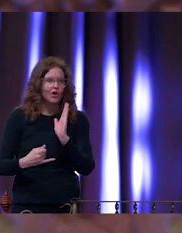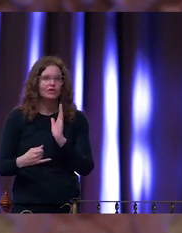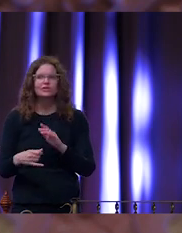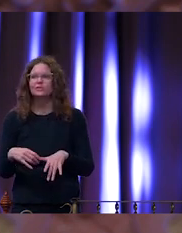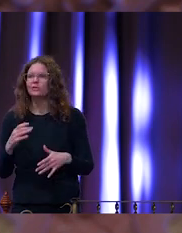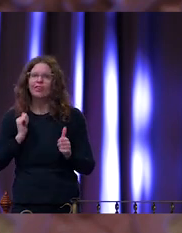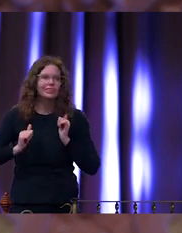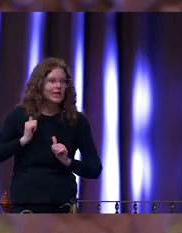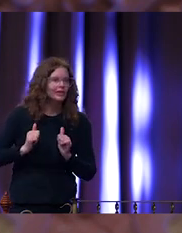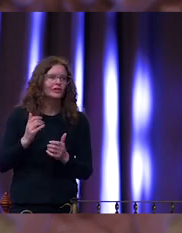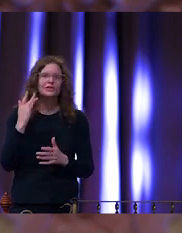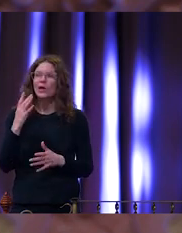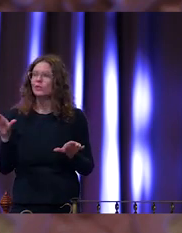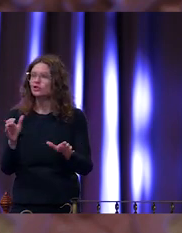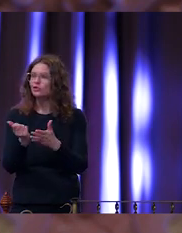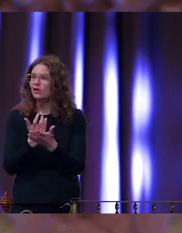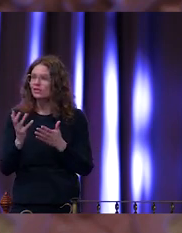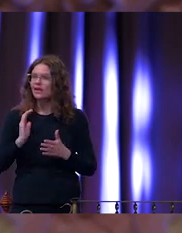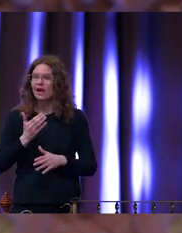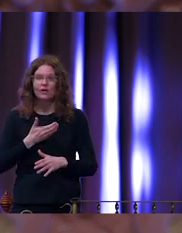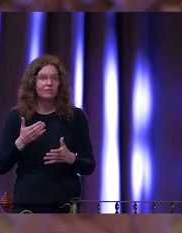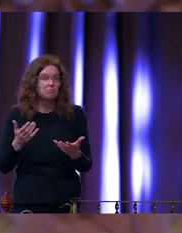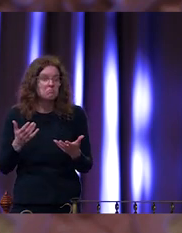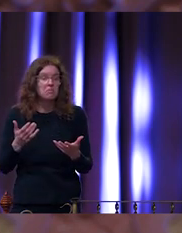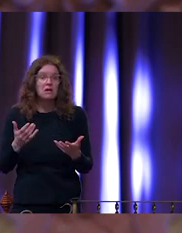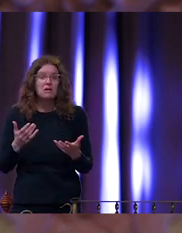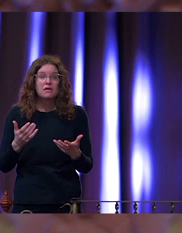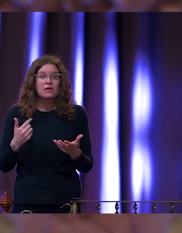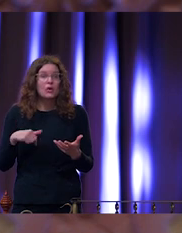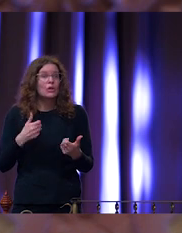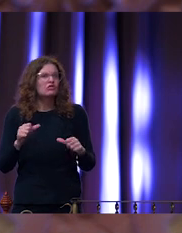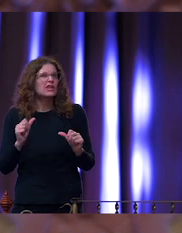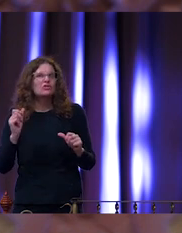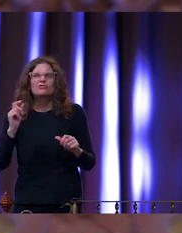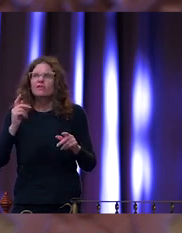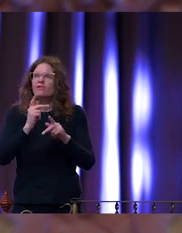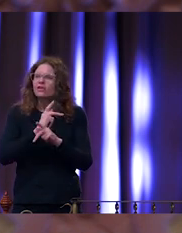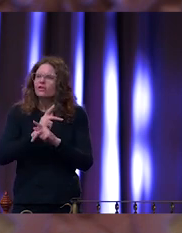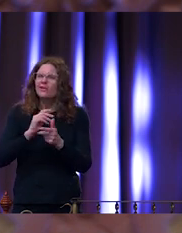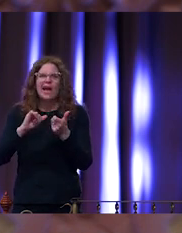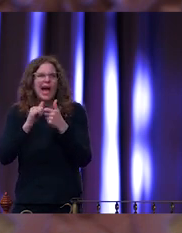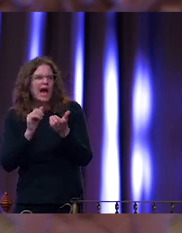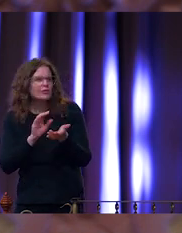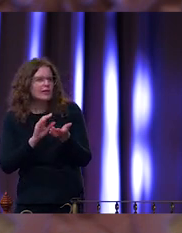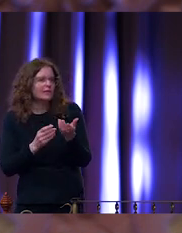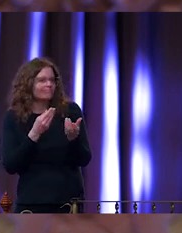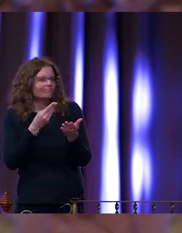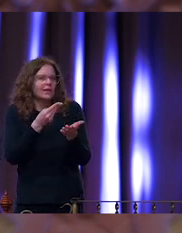do. And, you know, we're always trying to figure out, like, how do we bulk up the ecosystem more? How do we bulk up the funding more?